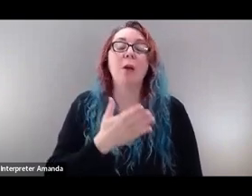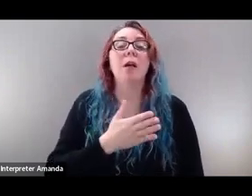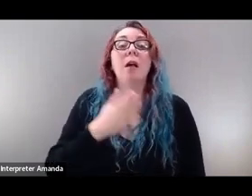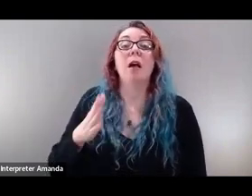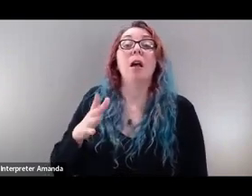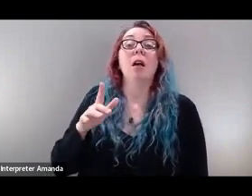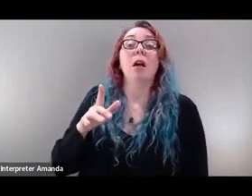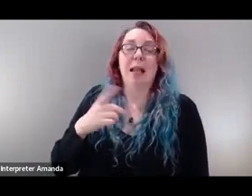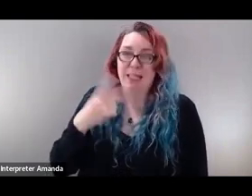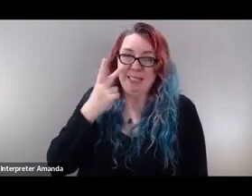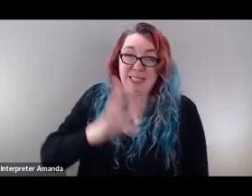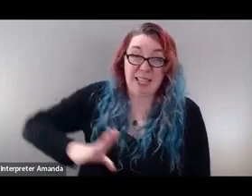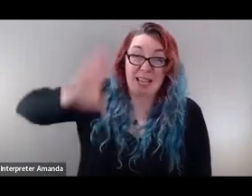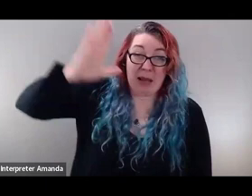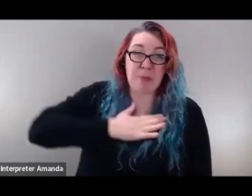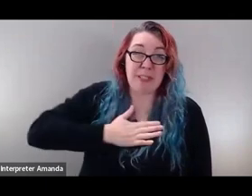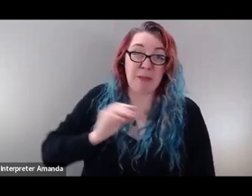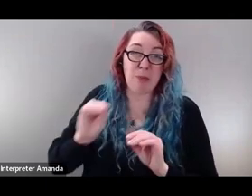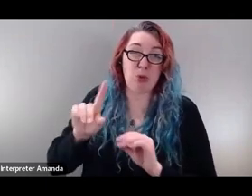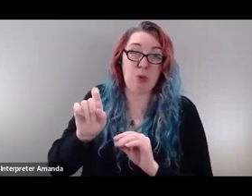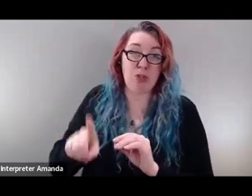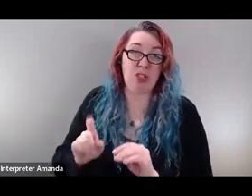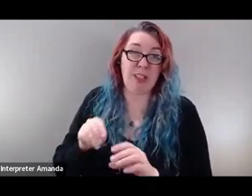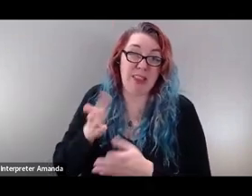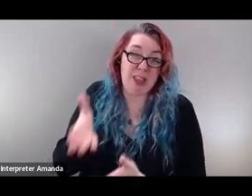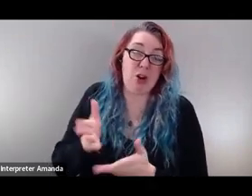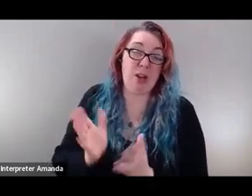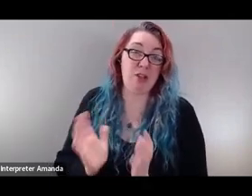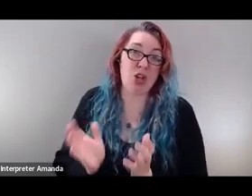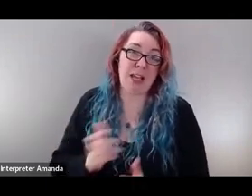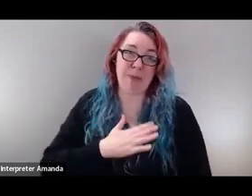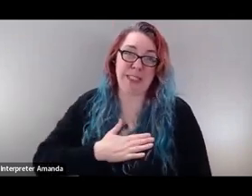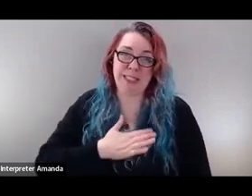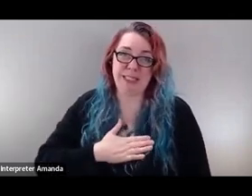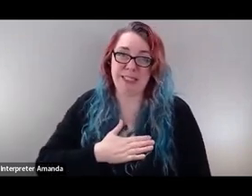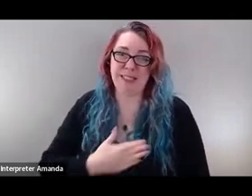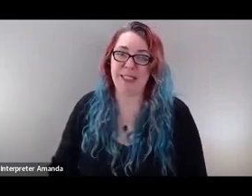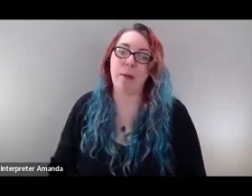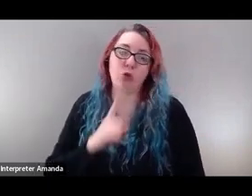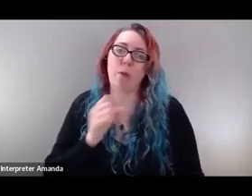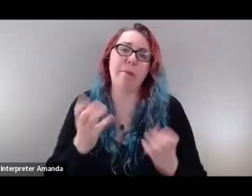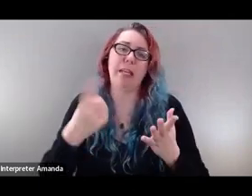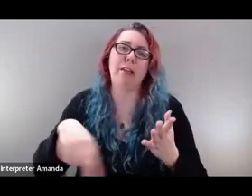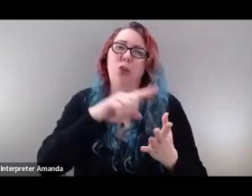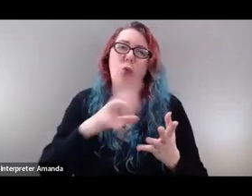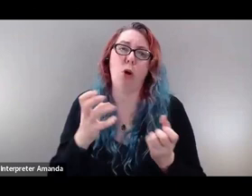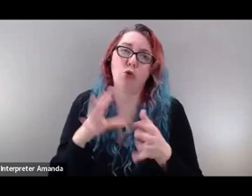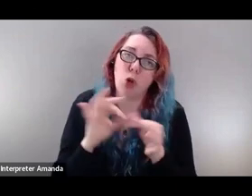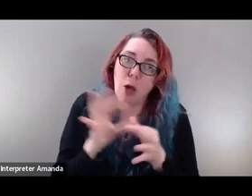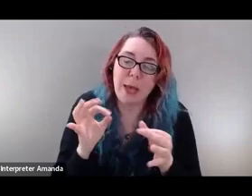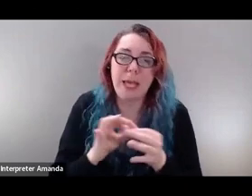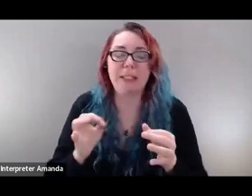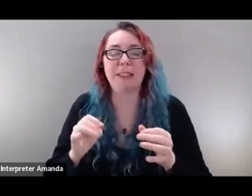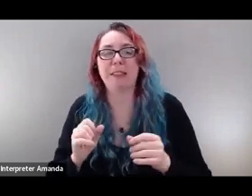invite you to put your question in the chat. I'm sure there are many of you would like to comment and speak,